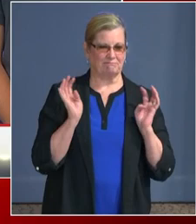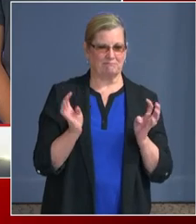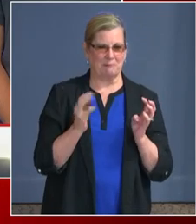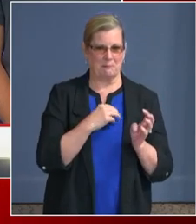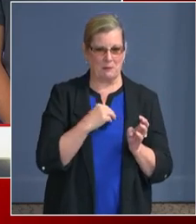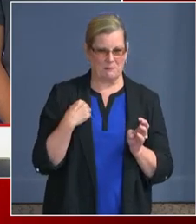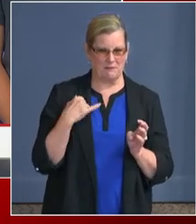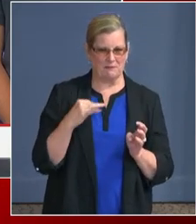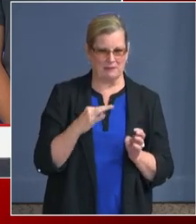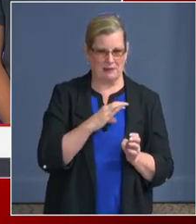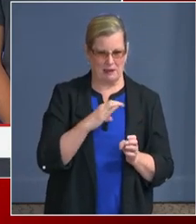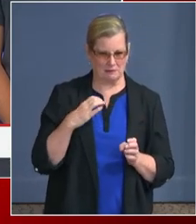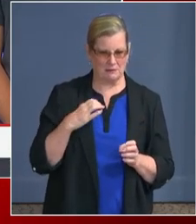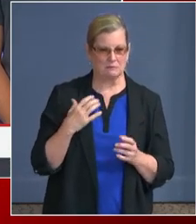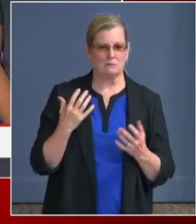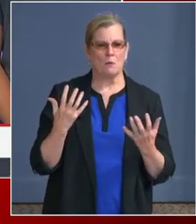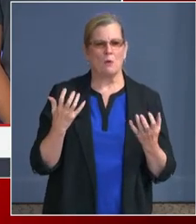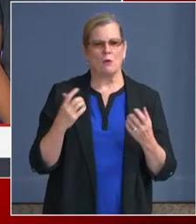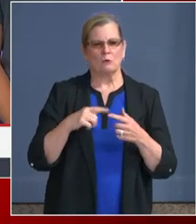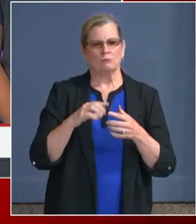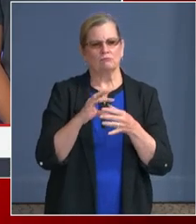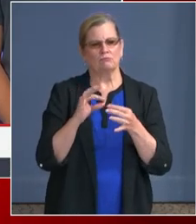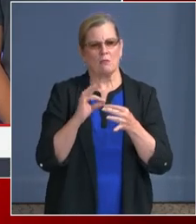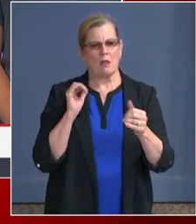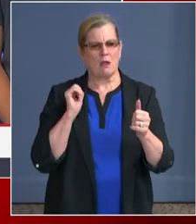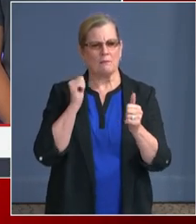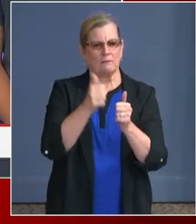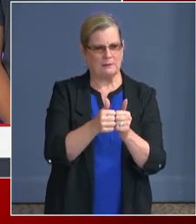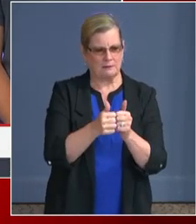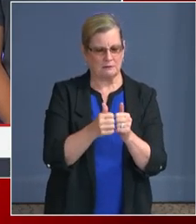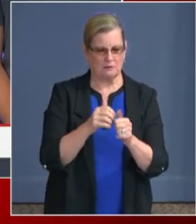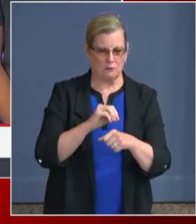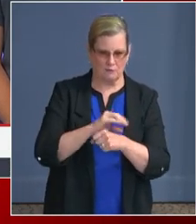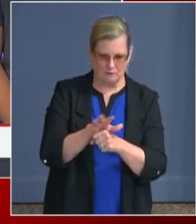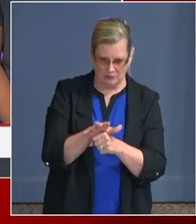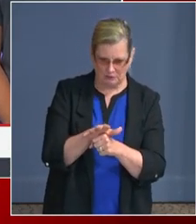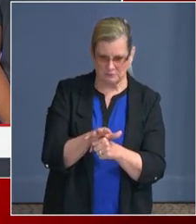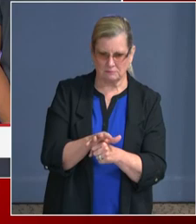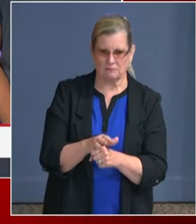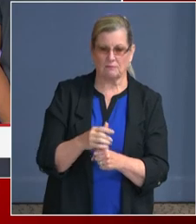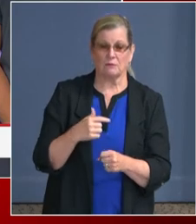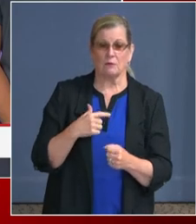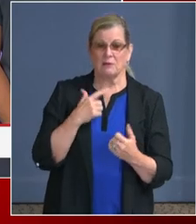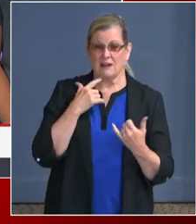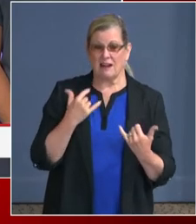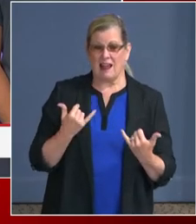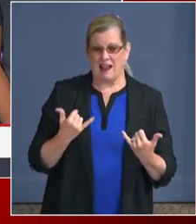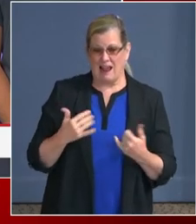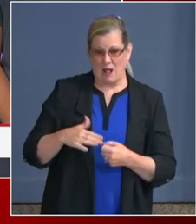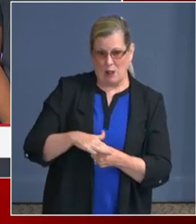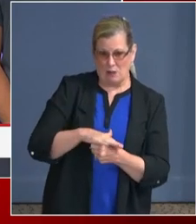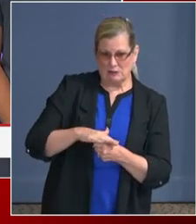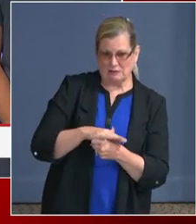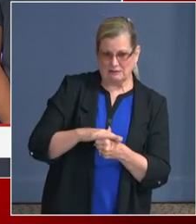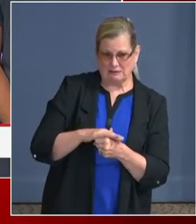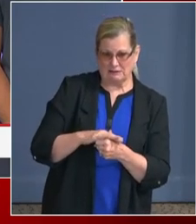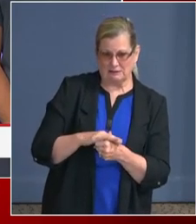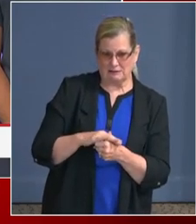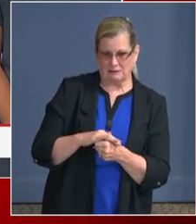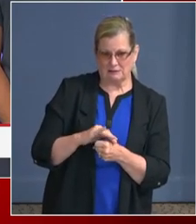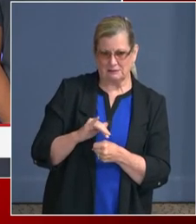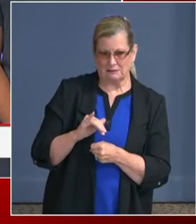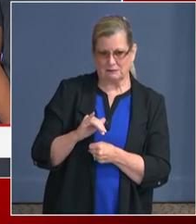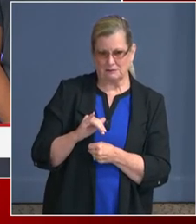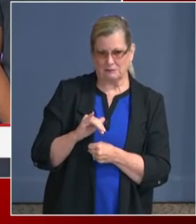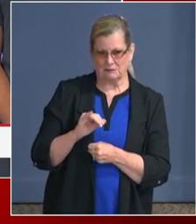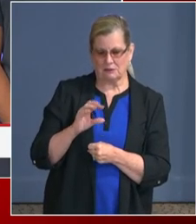update on the district's response to COVID. We are located at the John A. Wilson Building, and I'll